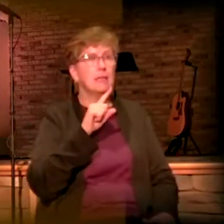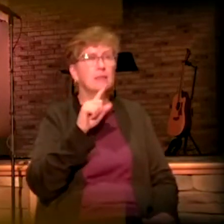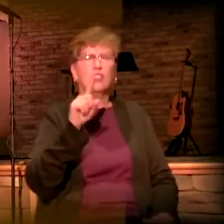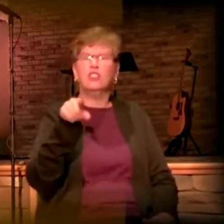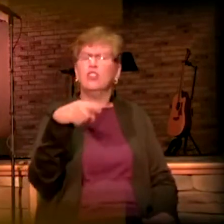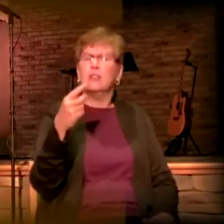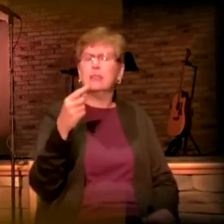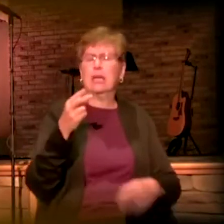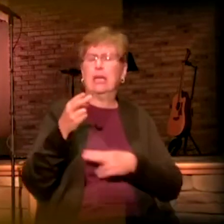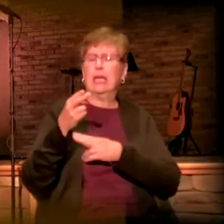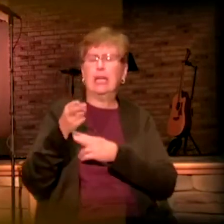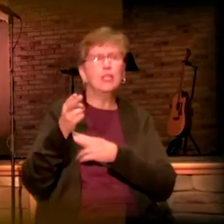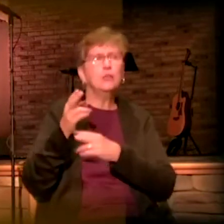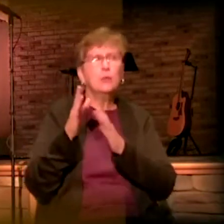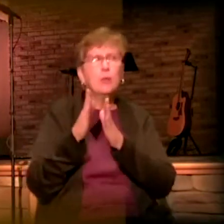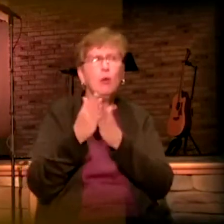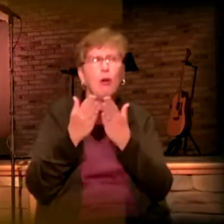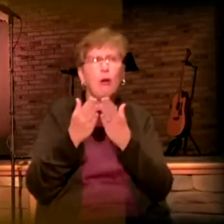book?